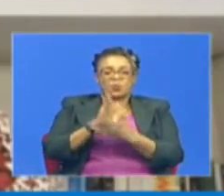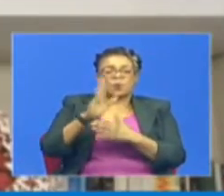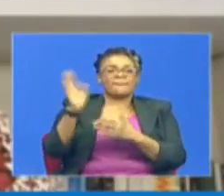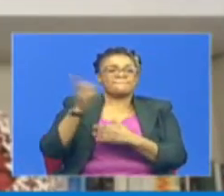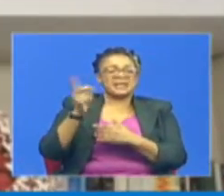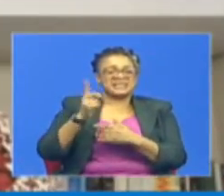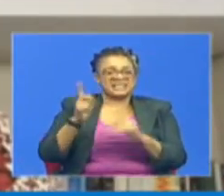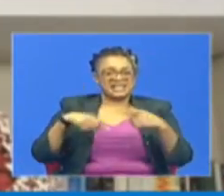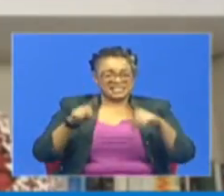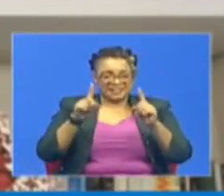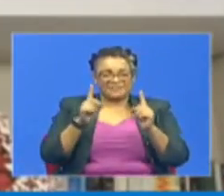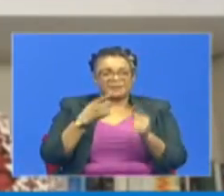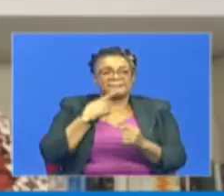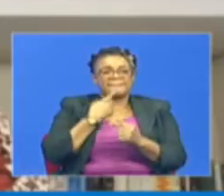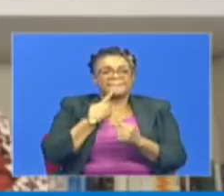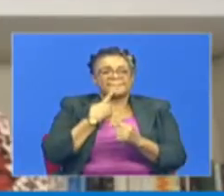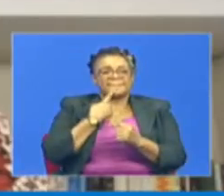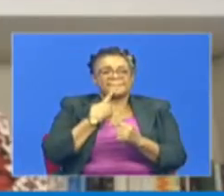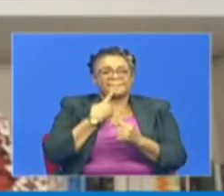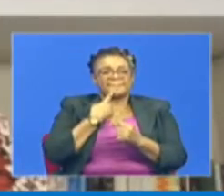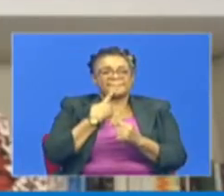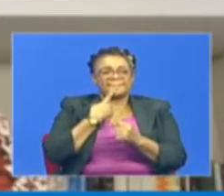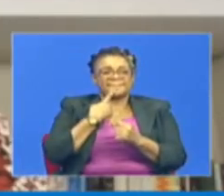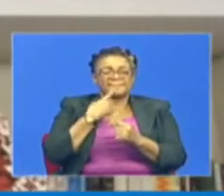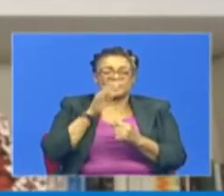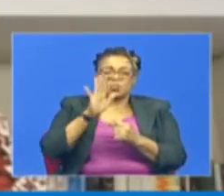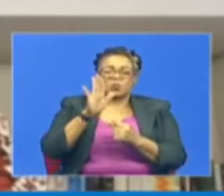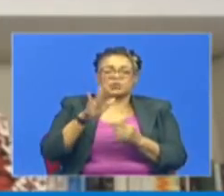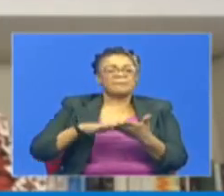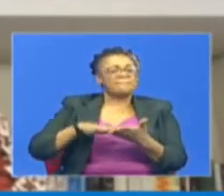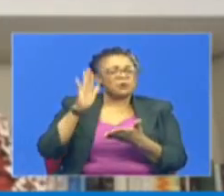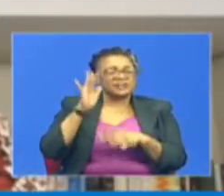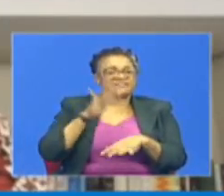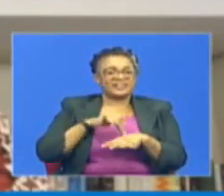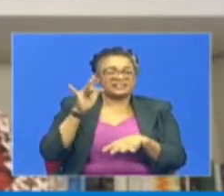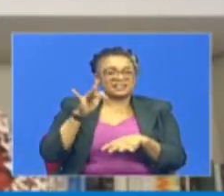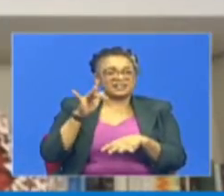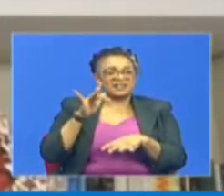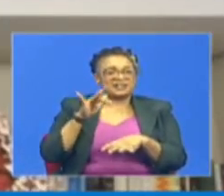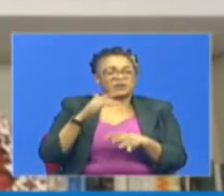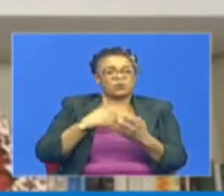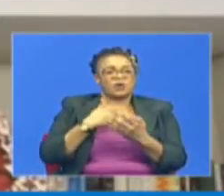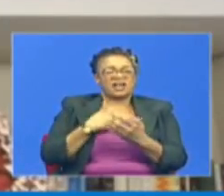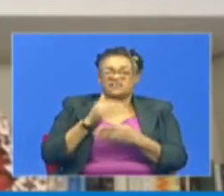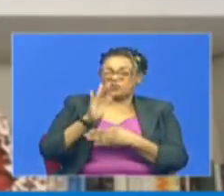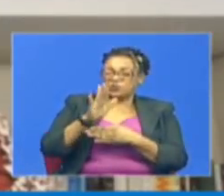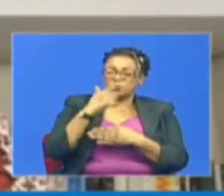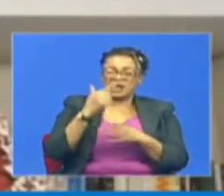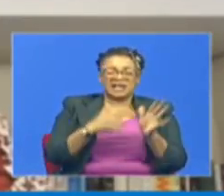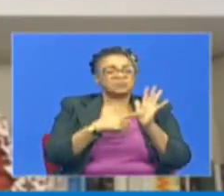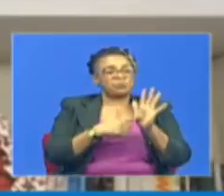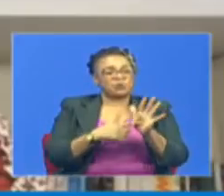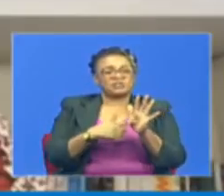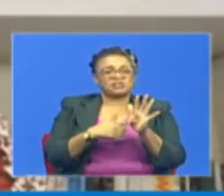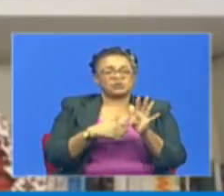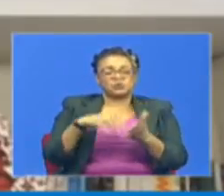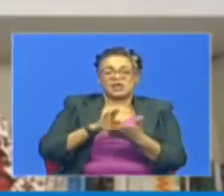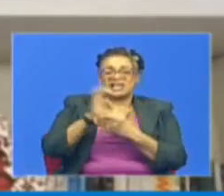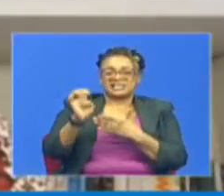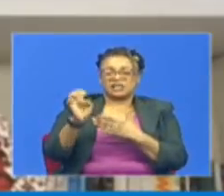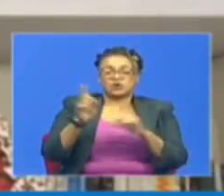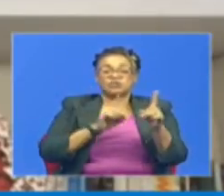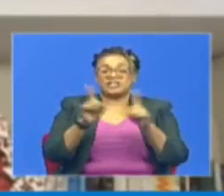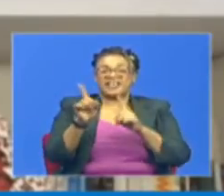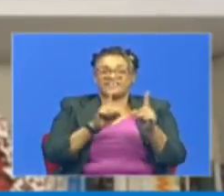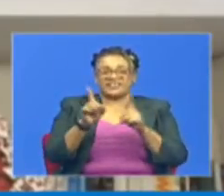that says that the ones who are most affected are either those who are exposed to external travel and especially